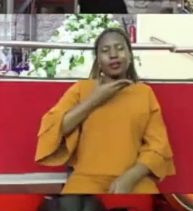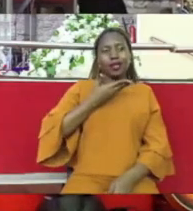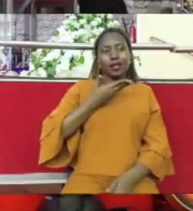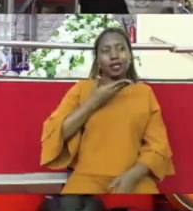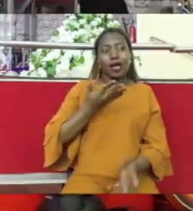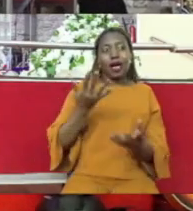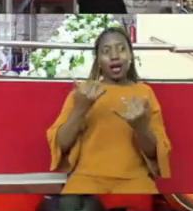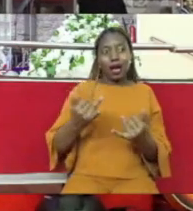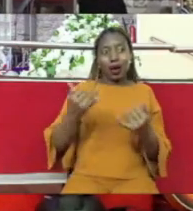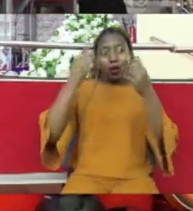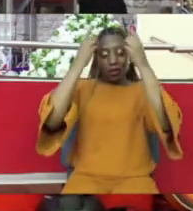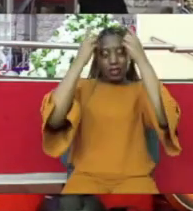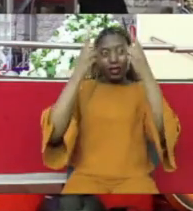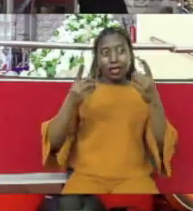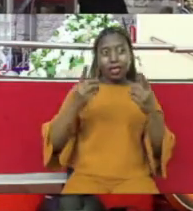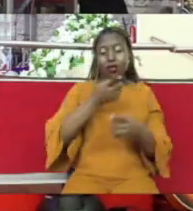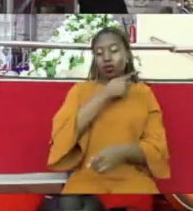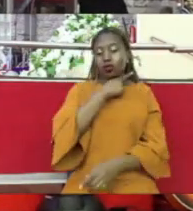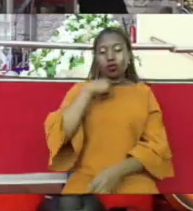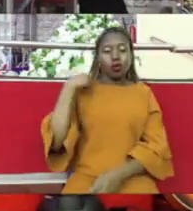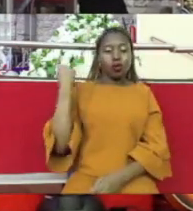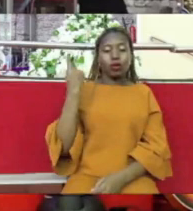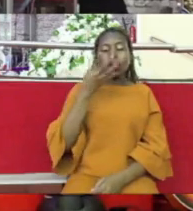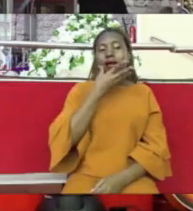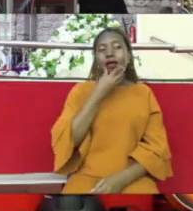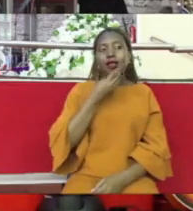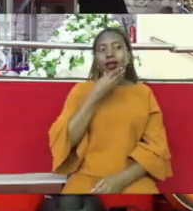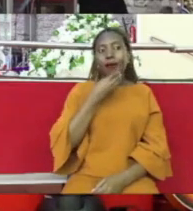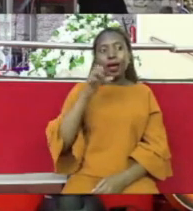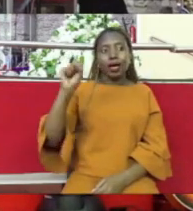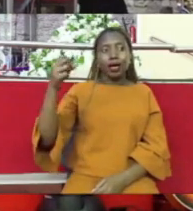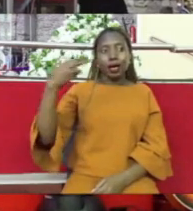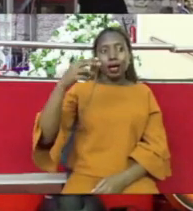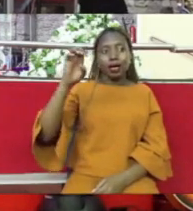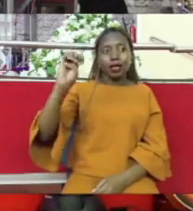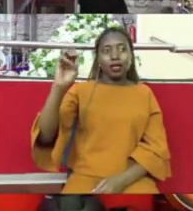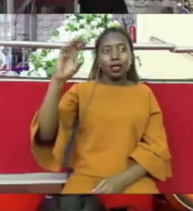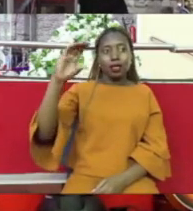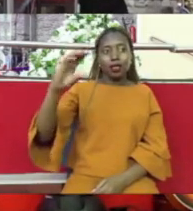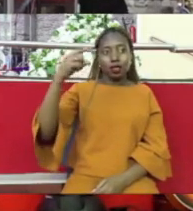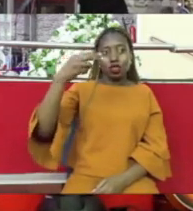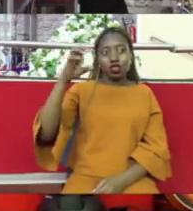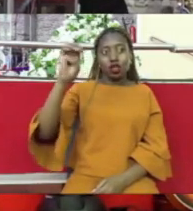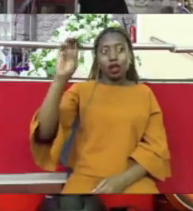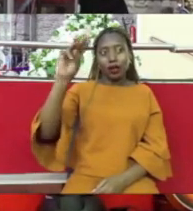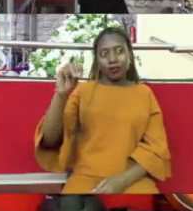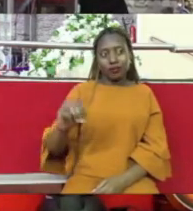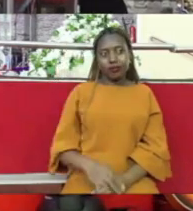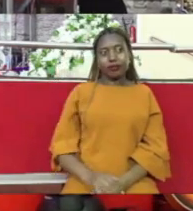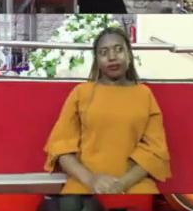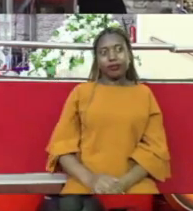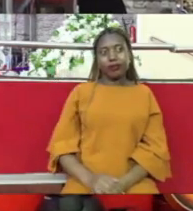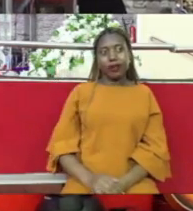of Sechem. Na hivyo basi ndugu zake huyu msichana wakakasirika wakaenda wakiwachinja wale watu wa Shechem. And as a result,